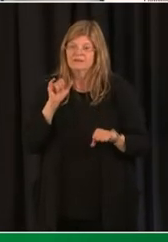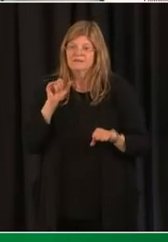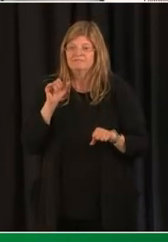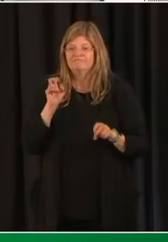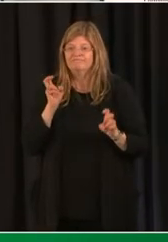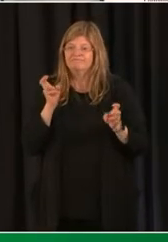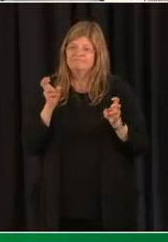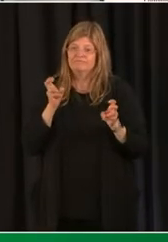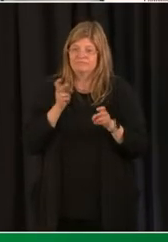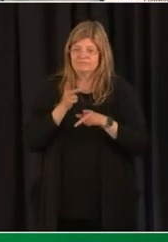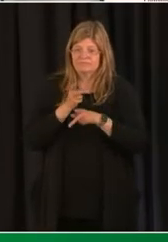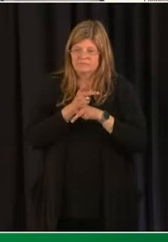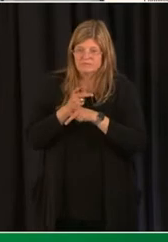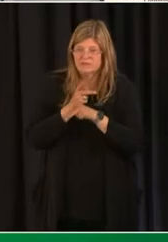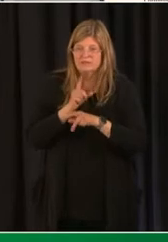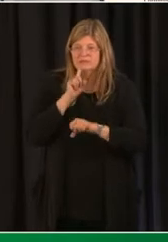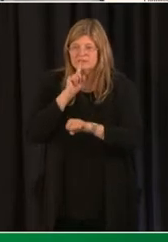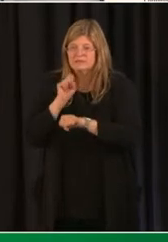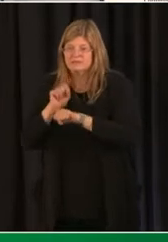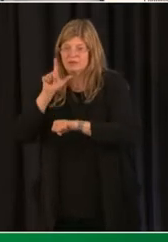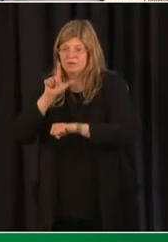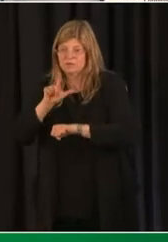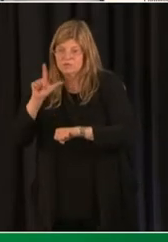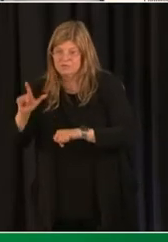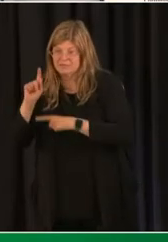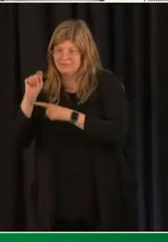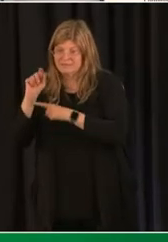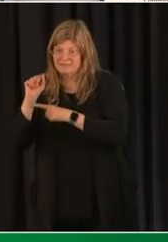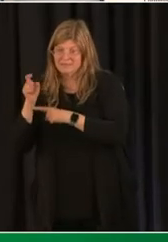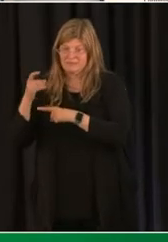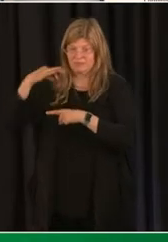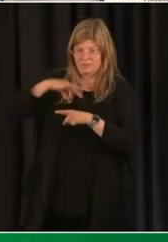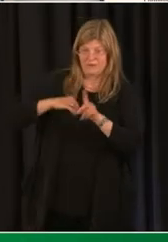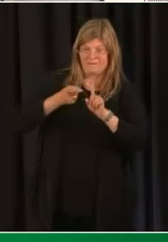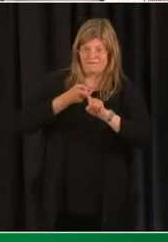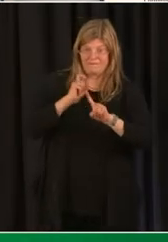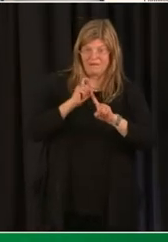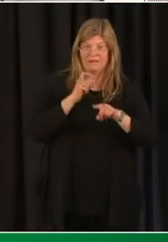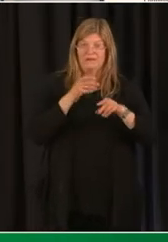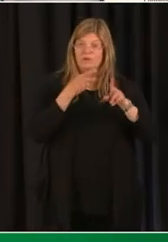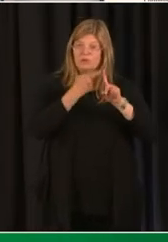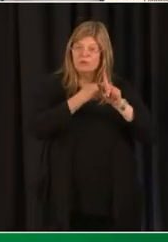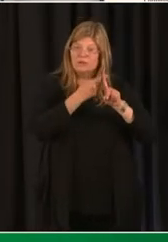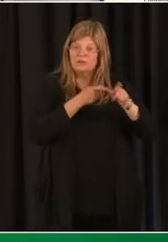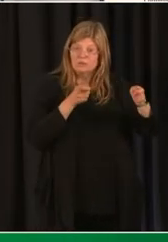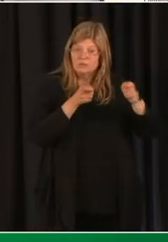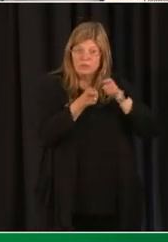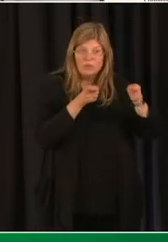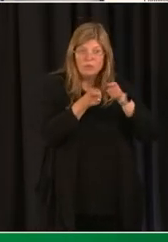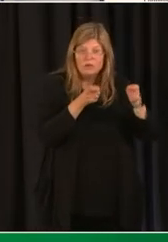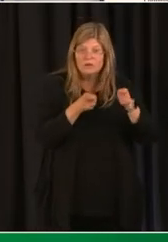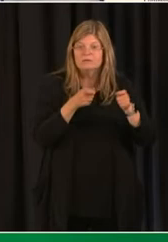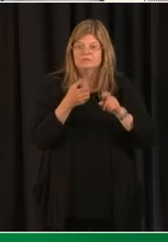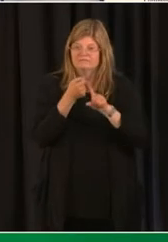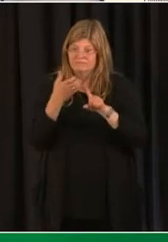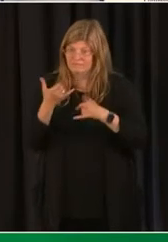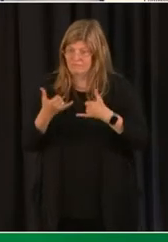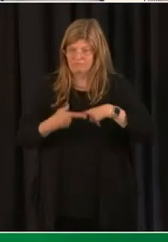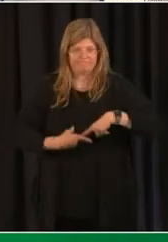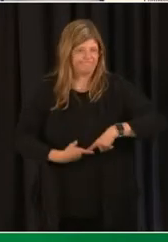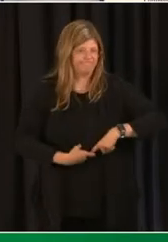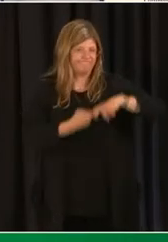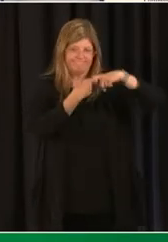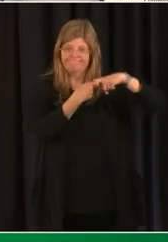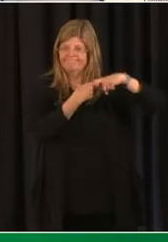that guarantees landlords tax credits when rent control laws are expanded. The moratorium will